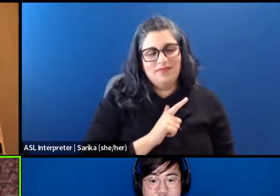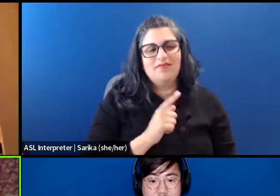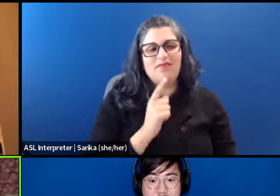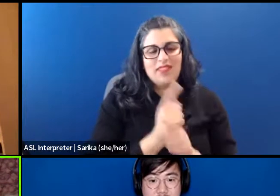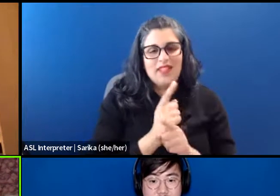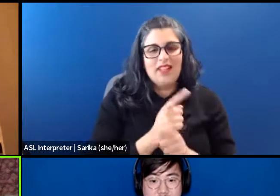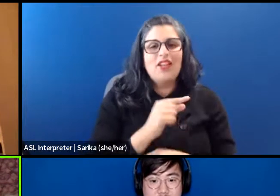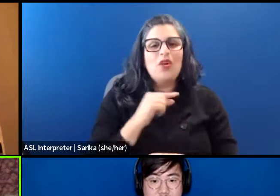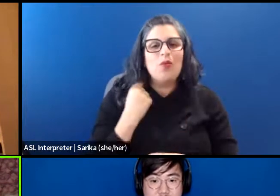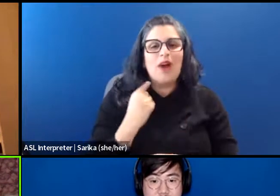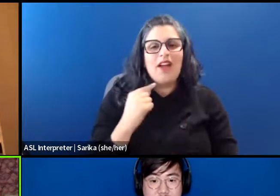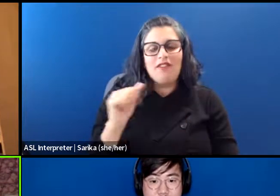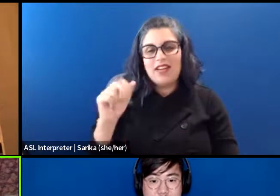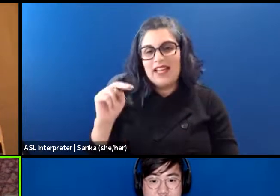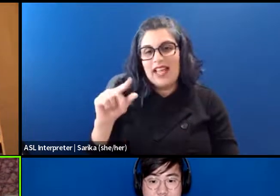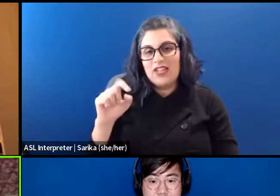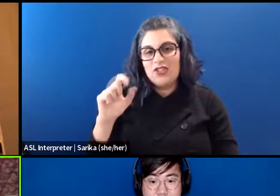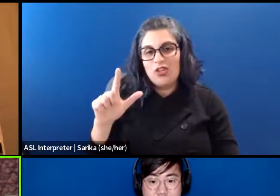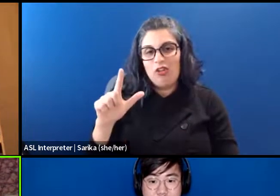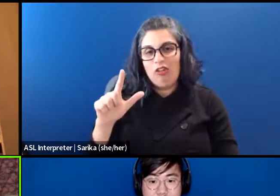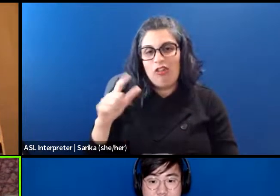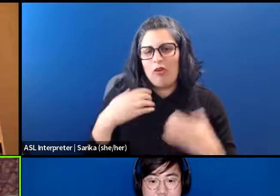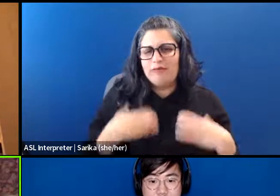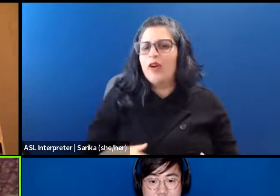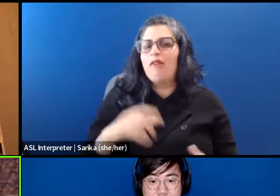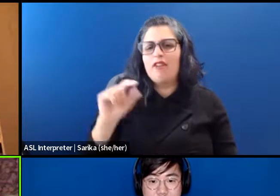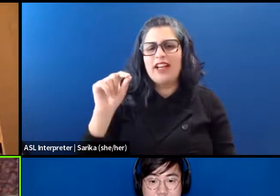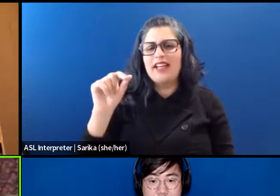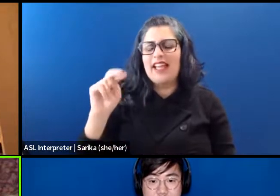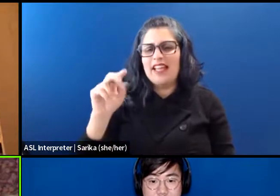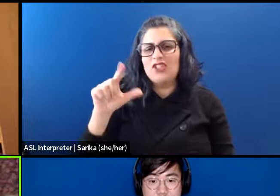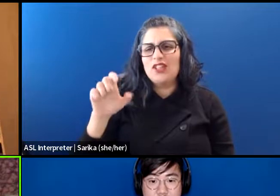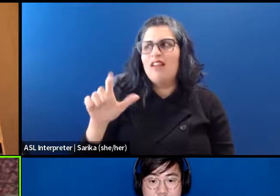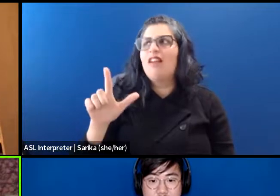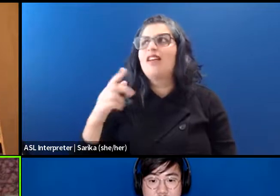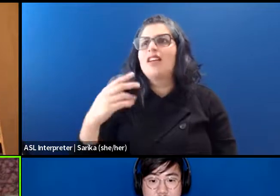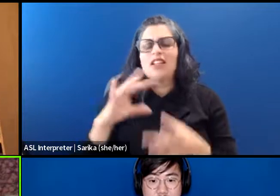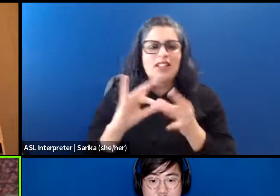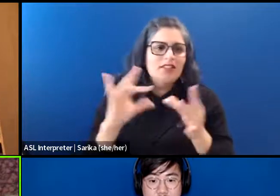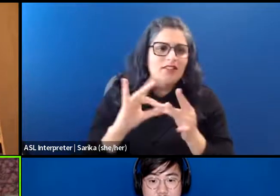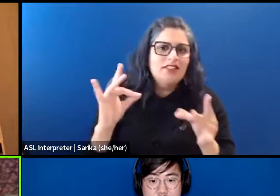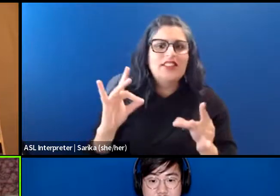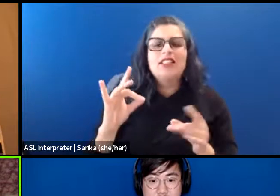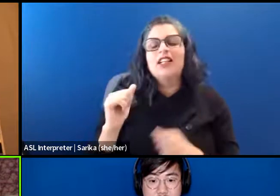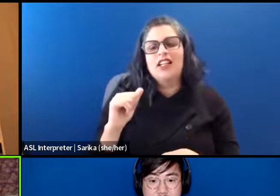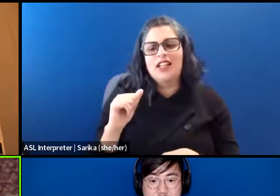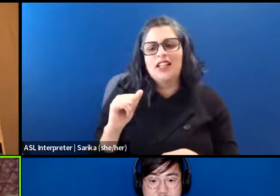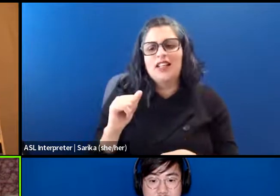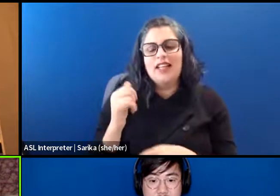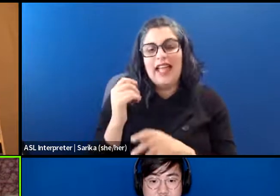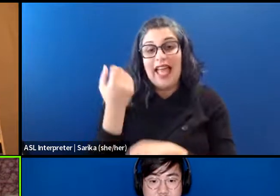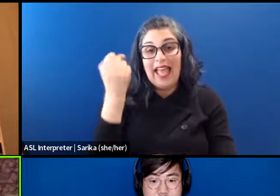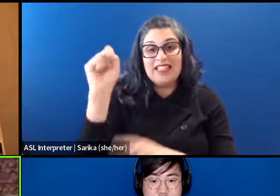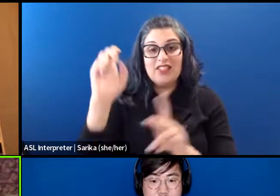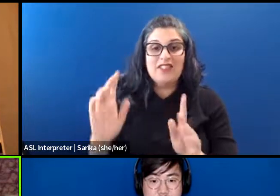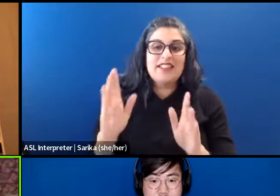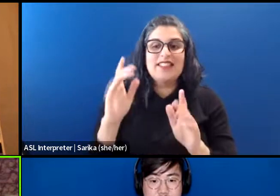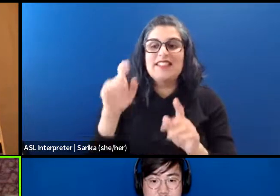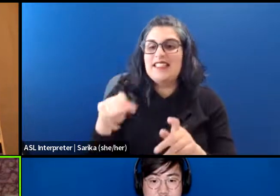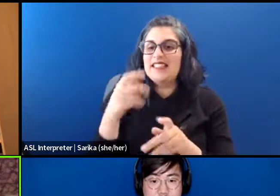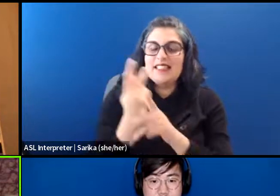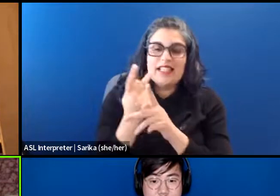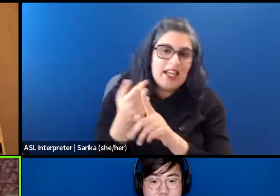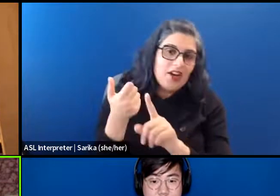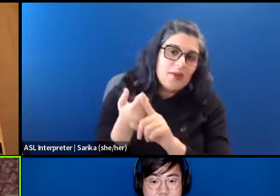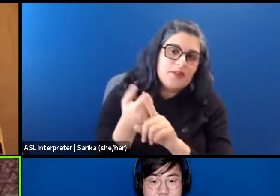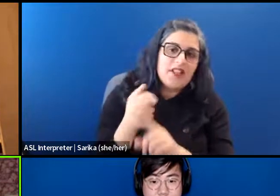talk several times about the importance of rest, of taking care of activists, taking care of themselves. I've heard Ruth King also talk